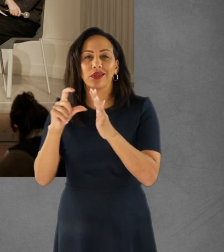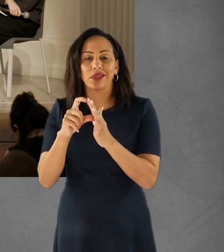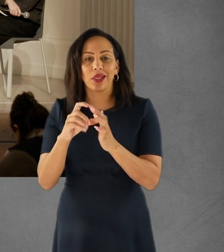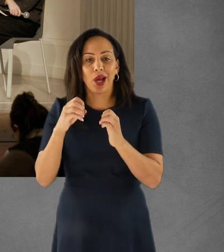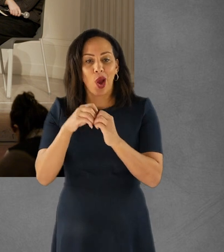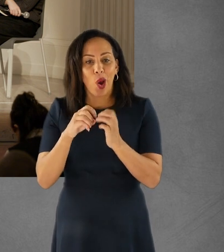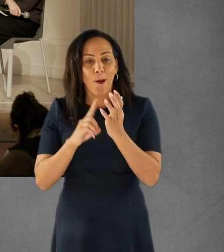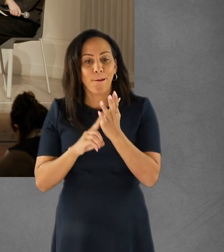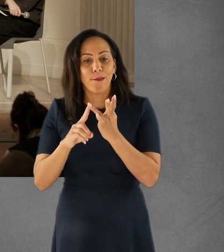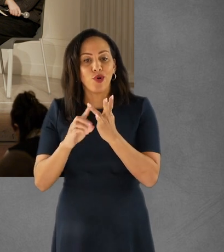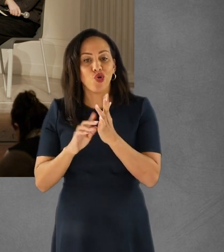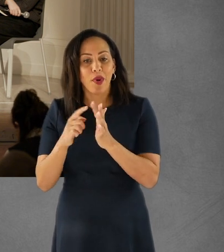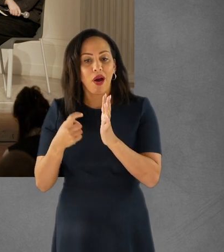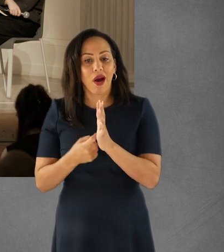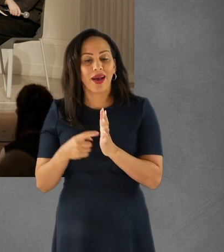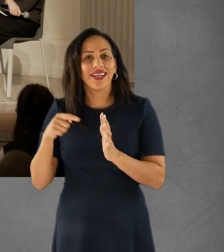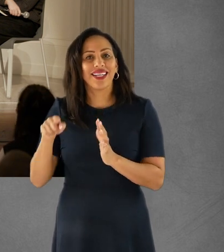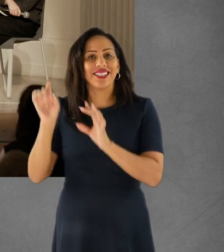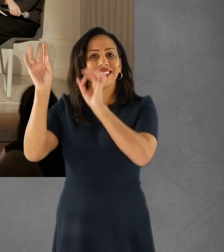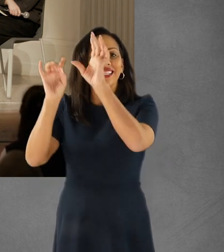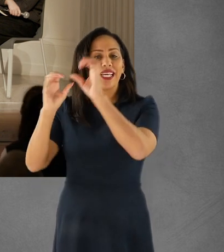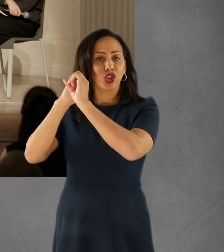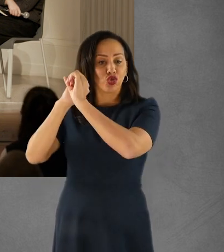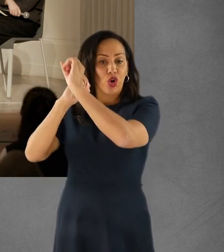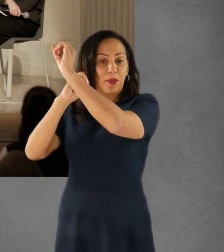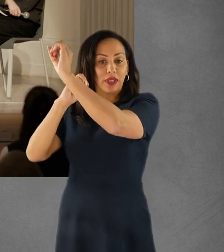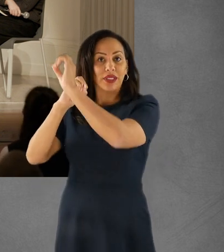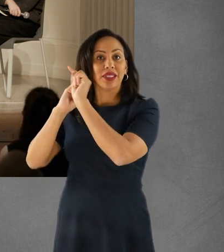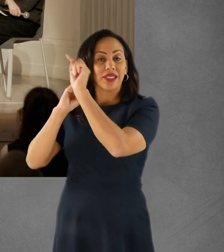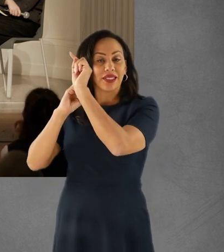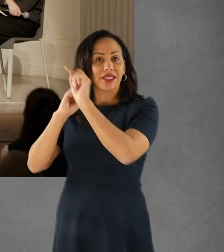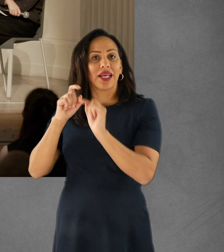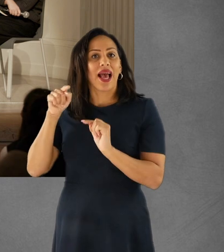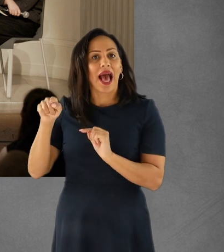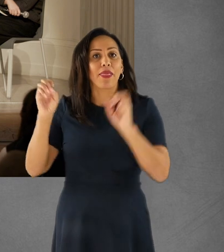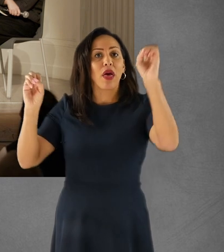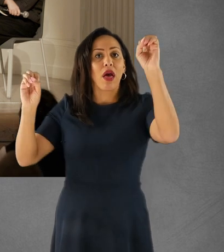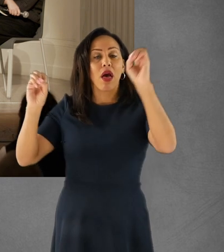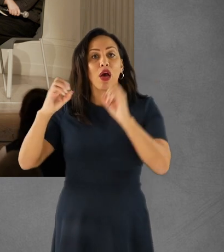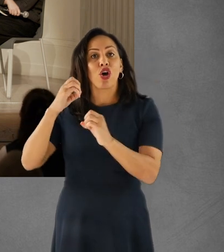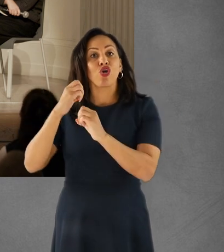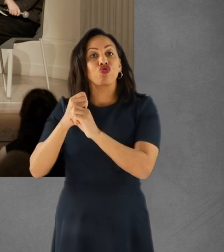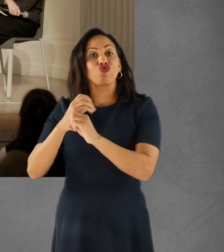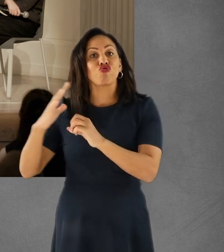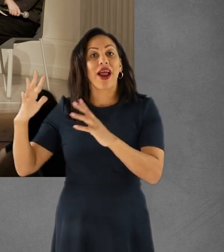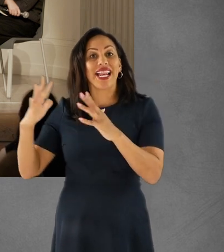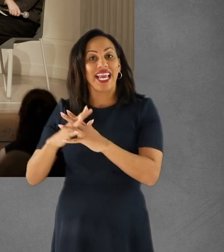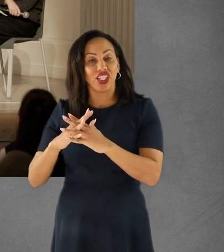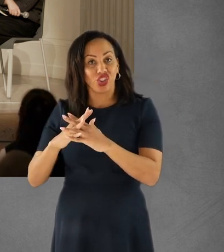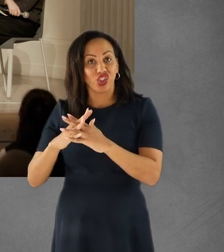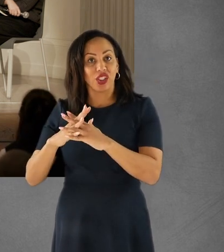for, is Edward Blumer, yep. Who is the astronomist at the Greenwich Planetarium, astronomer.